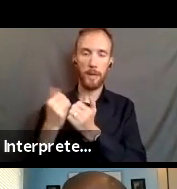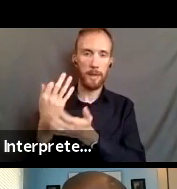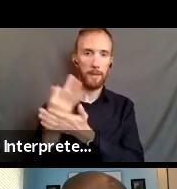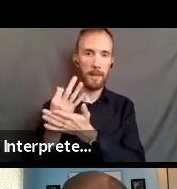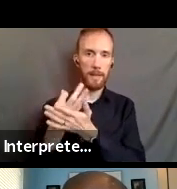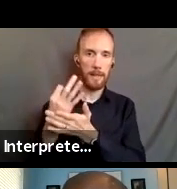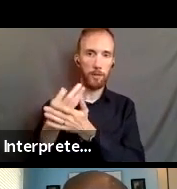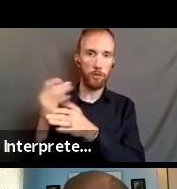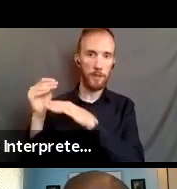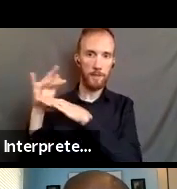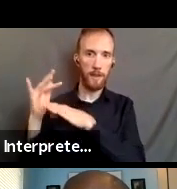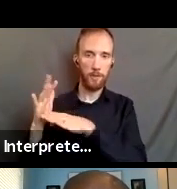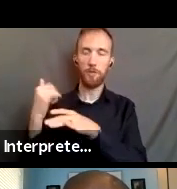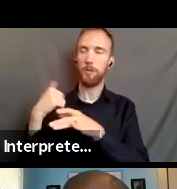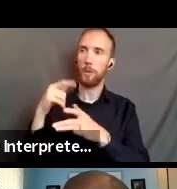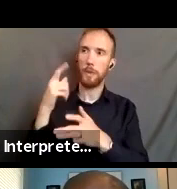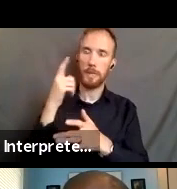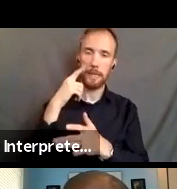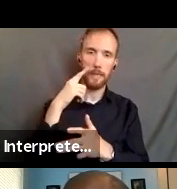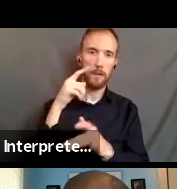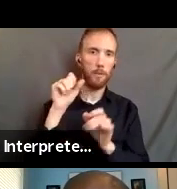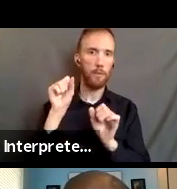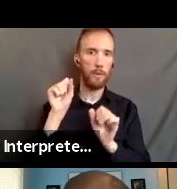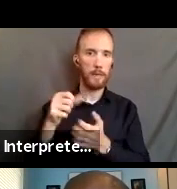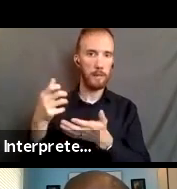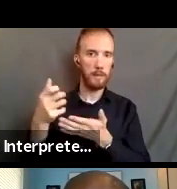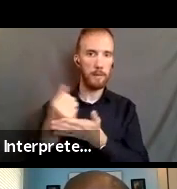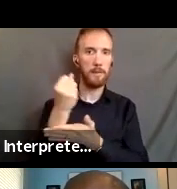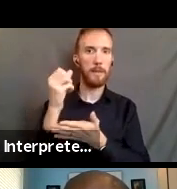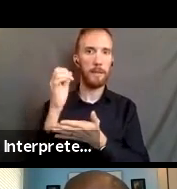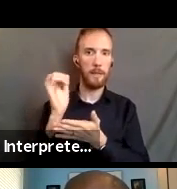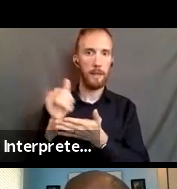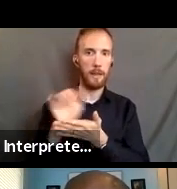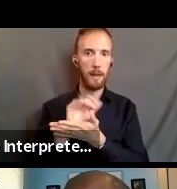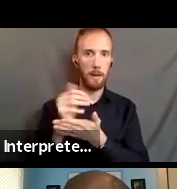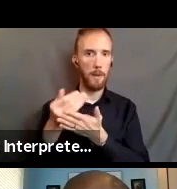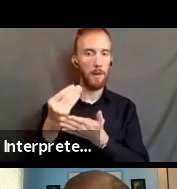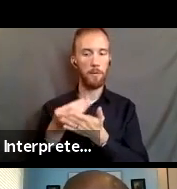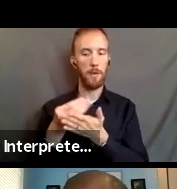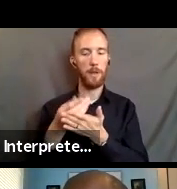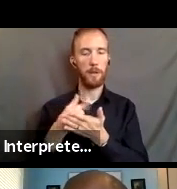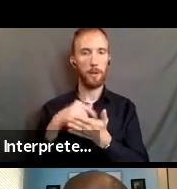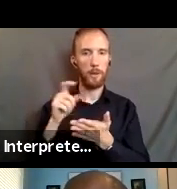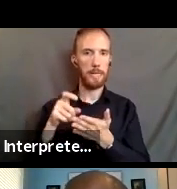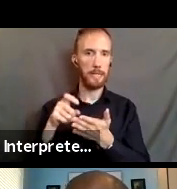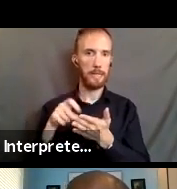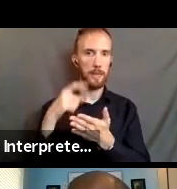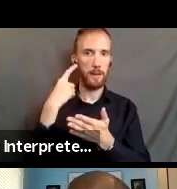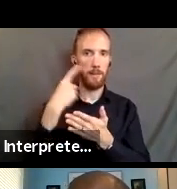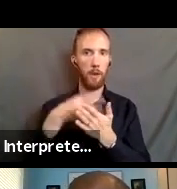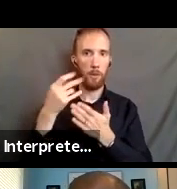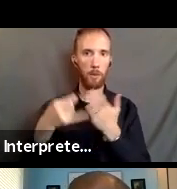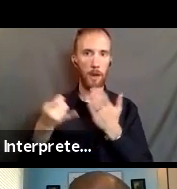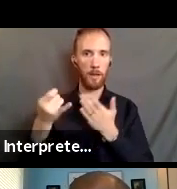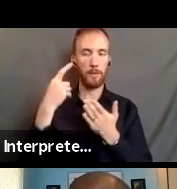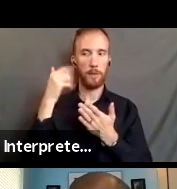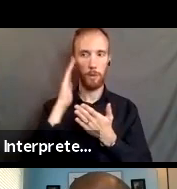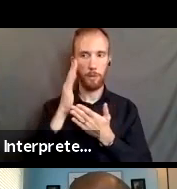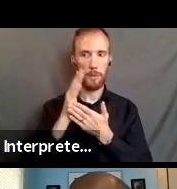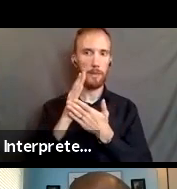will be able to get the amount of money that will require for the projects that are on the pipeline